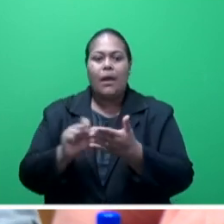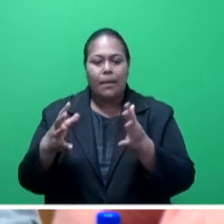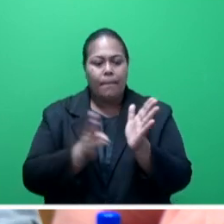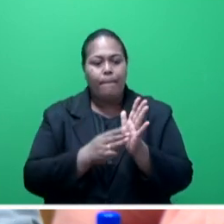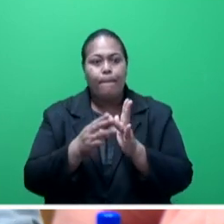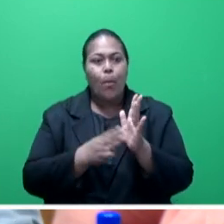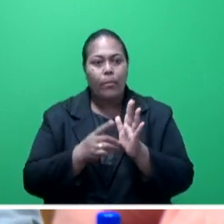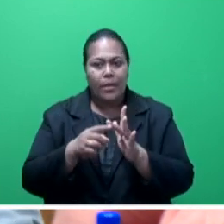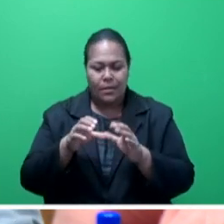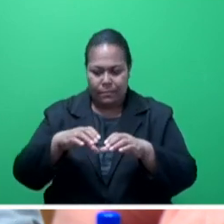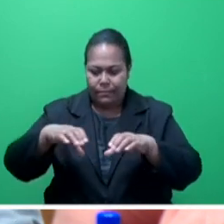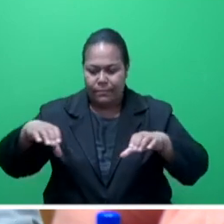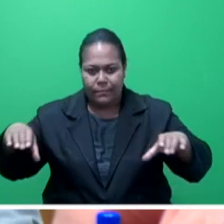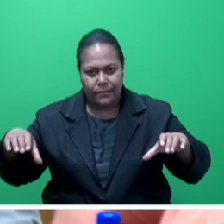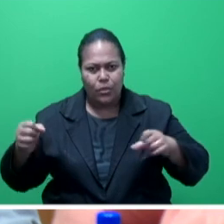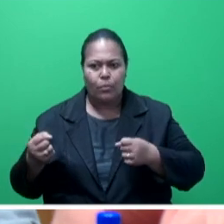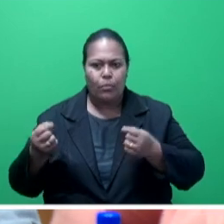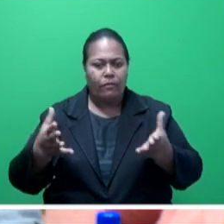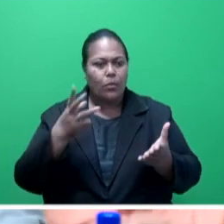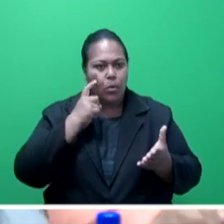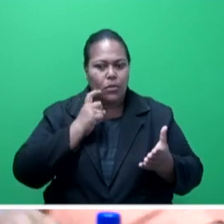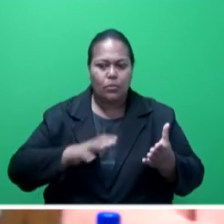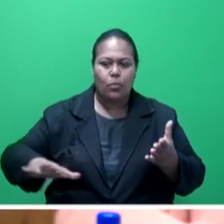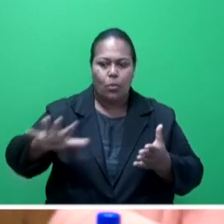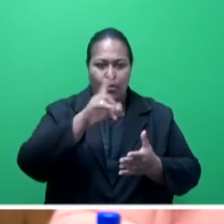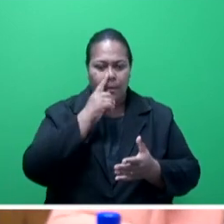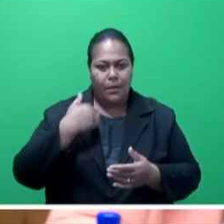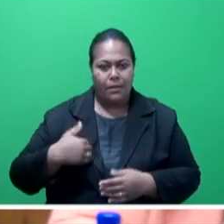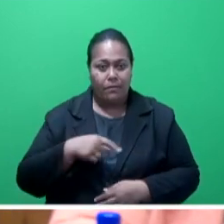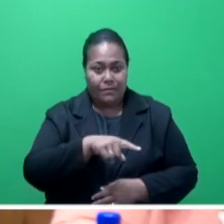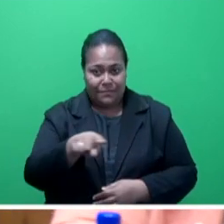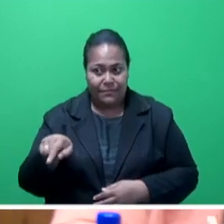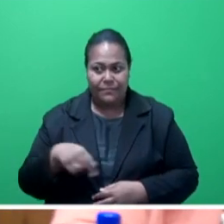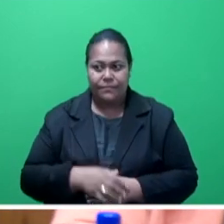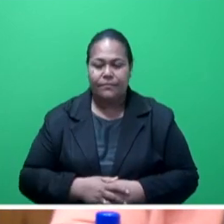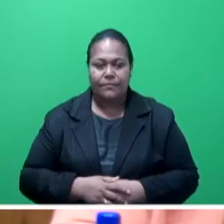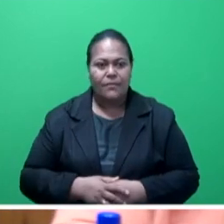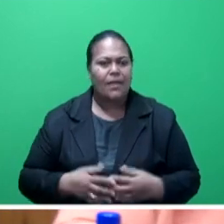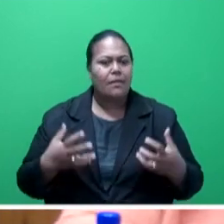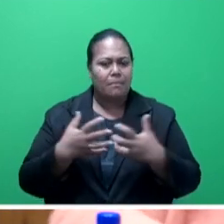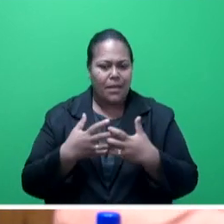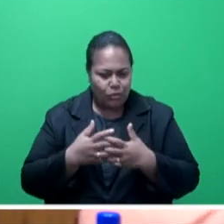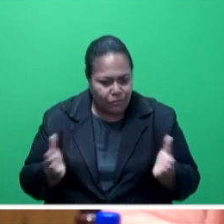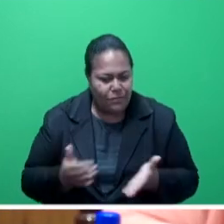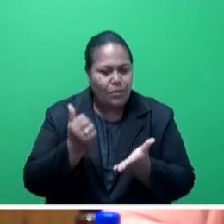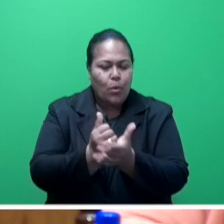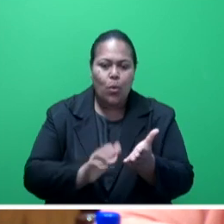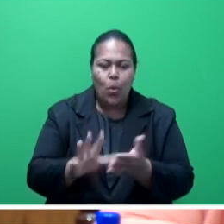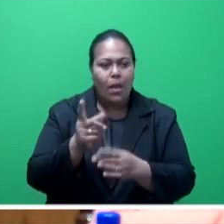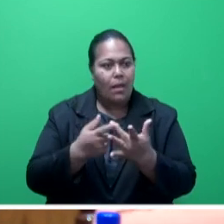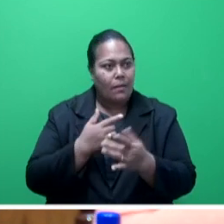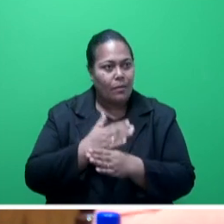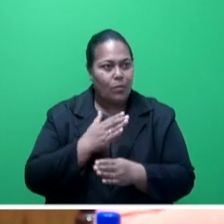in that area, around 4,000 households in that area, complements all the other work that has been going on. At the moment that I'm